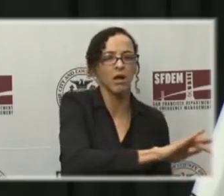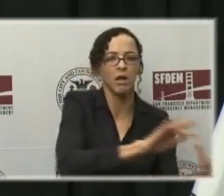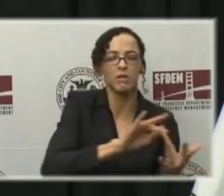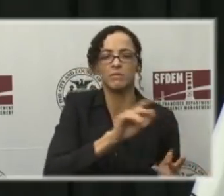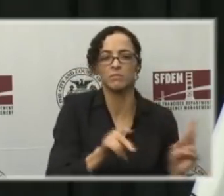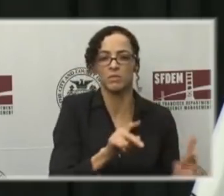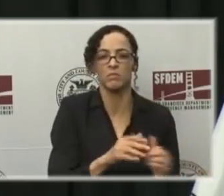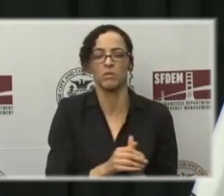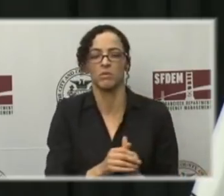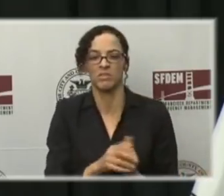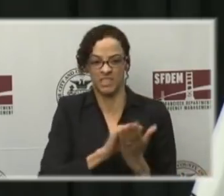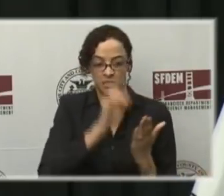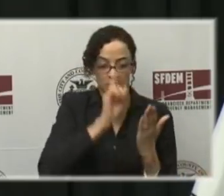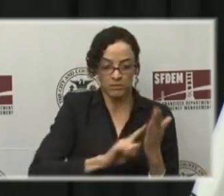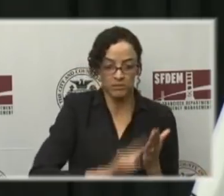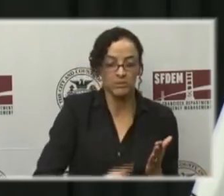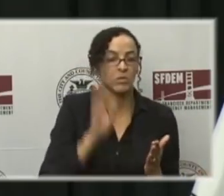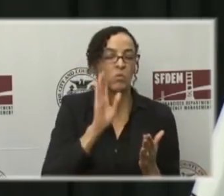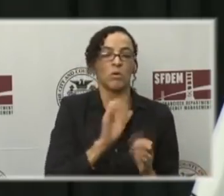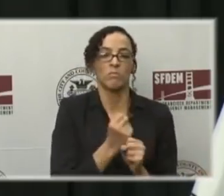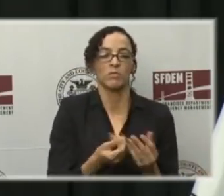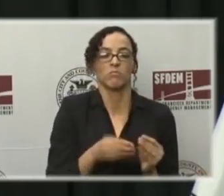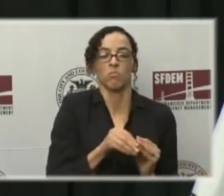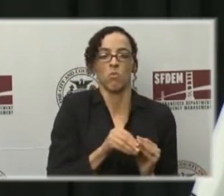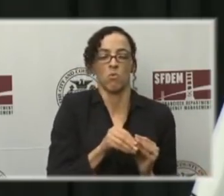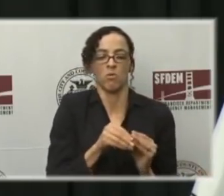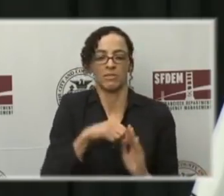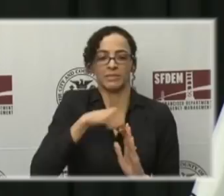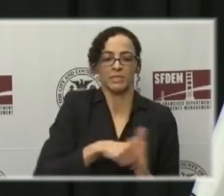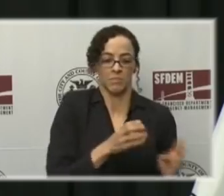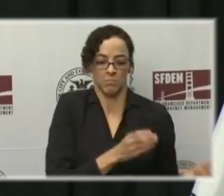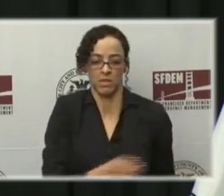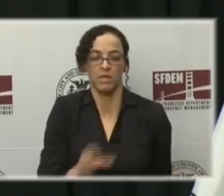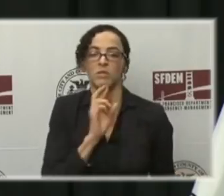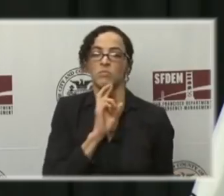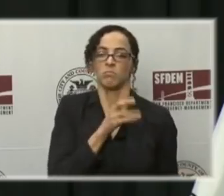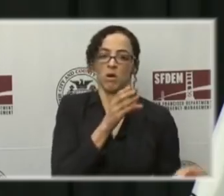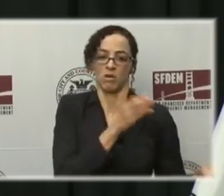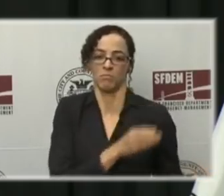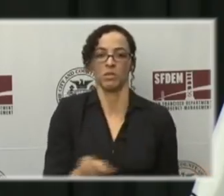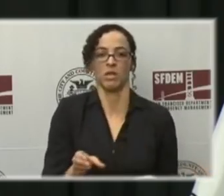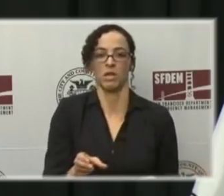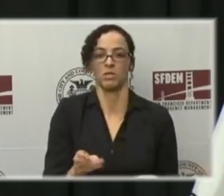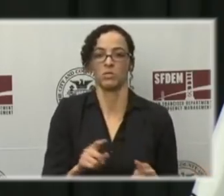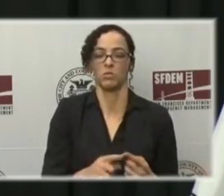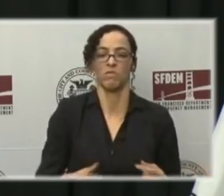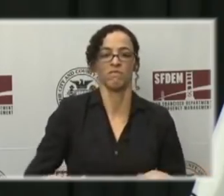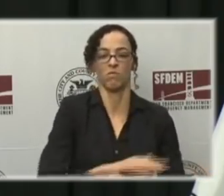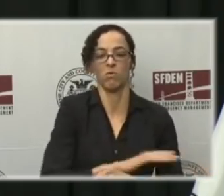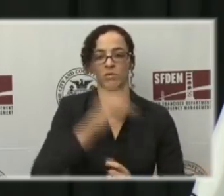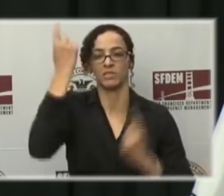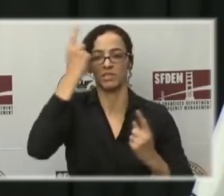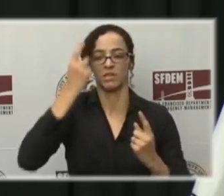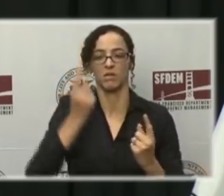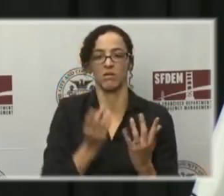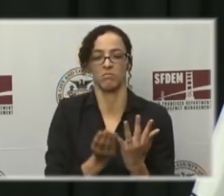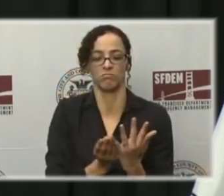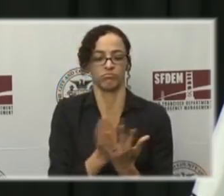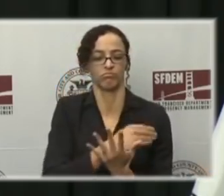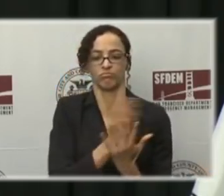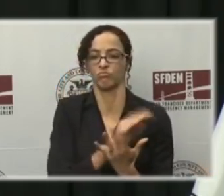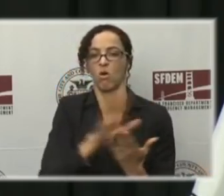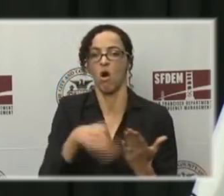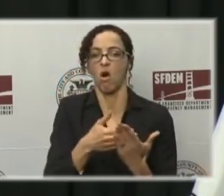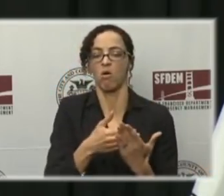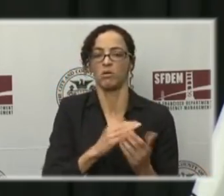of an outbreak prevention and response plan that takes the coronavirus situation fully into account. The two